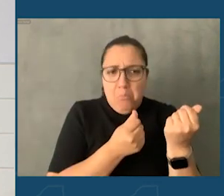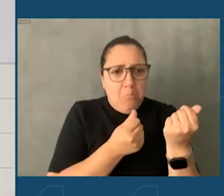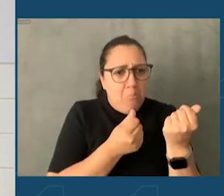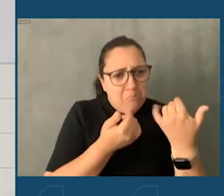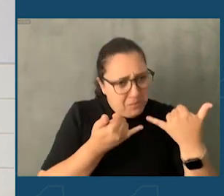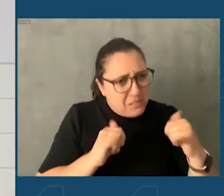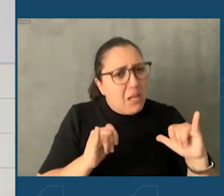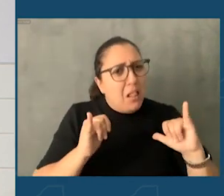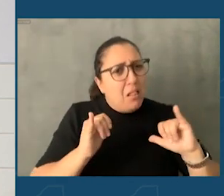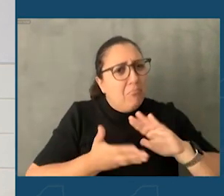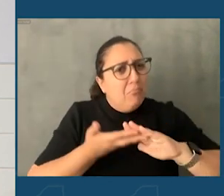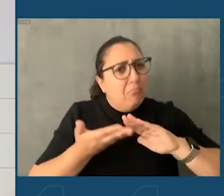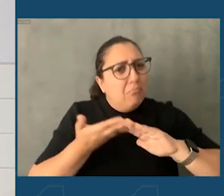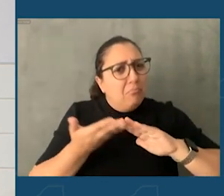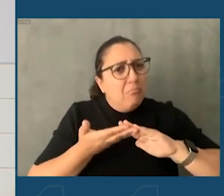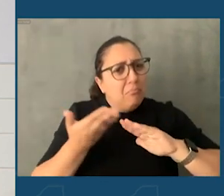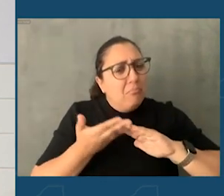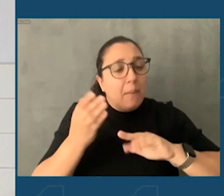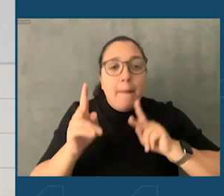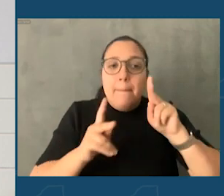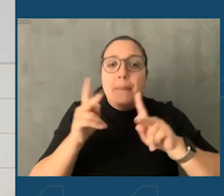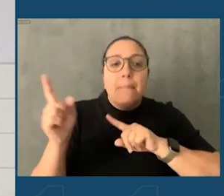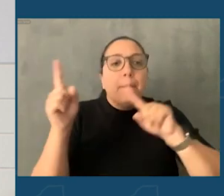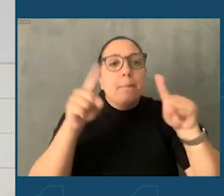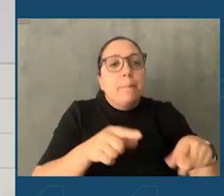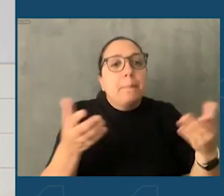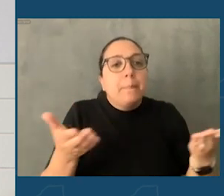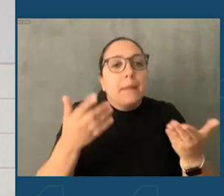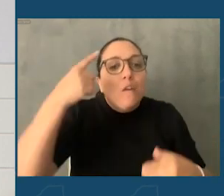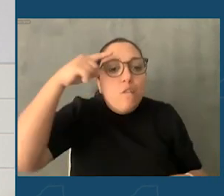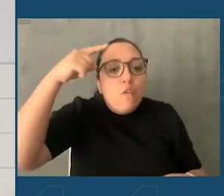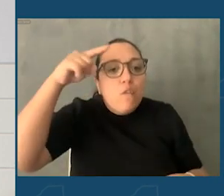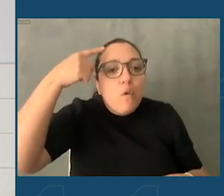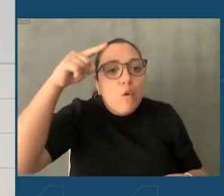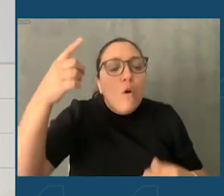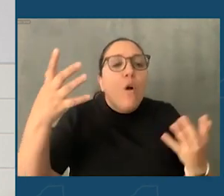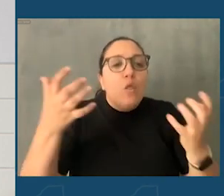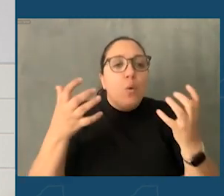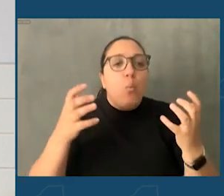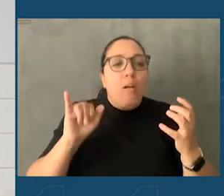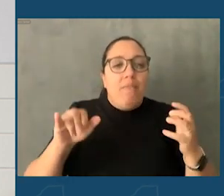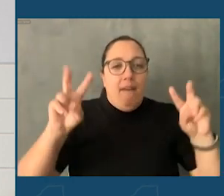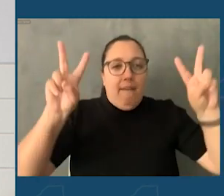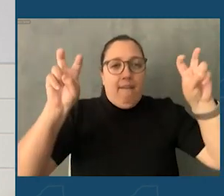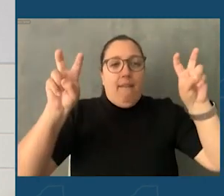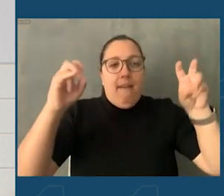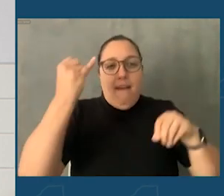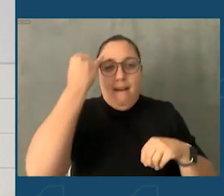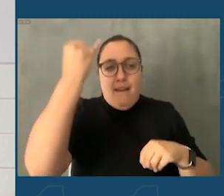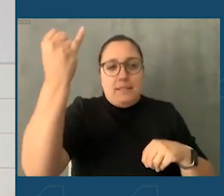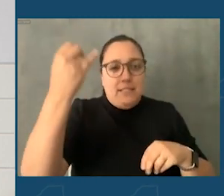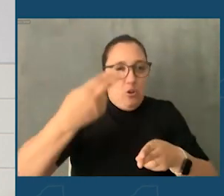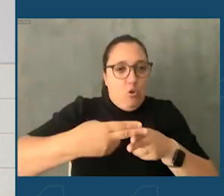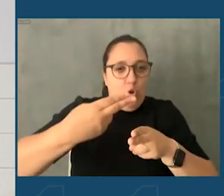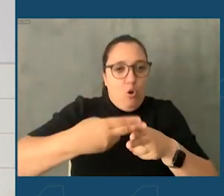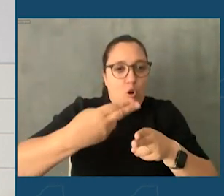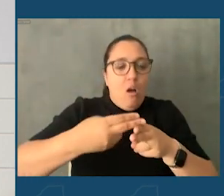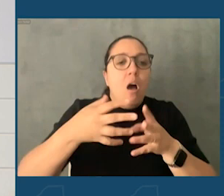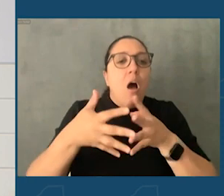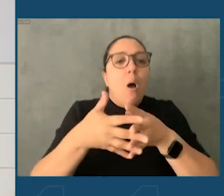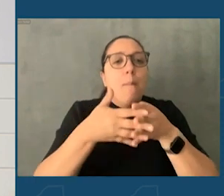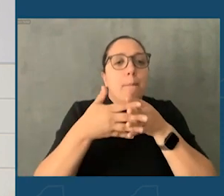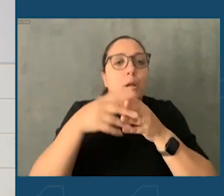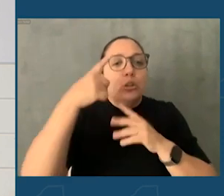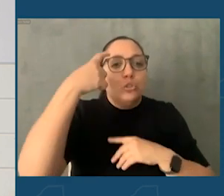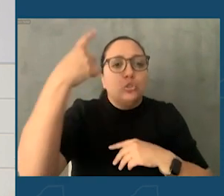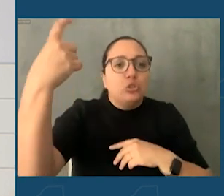only, and that is to participate in the American dream. That dream should not become a nightmare when they